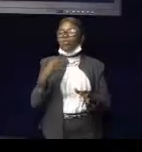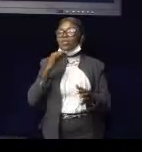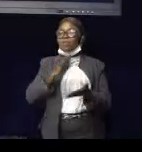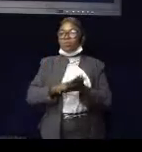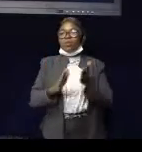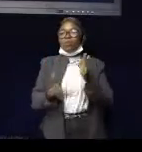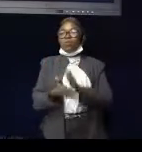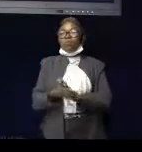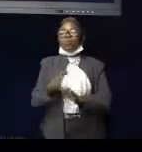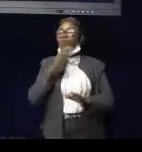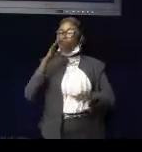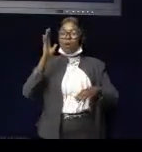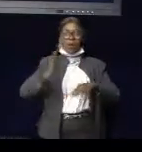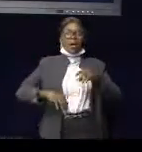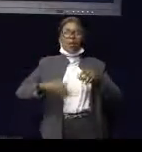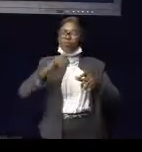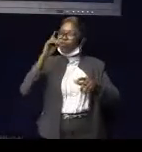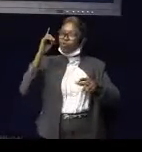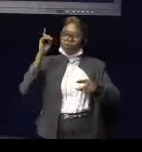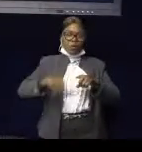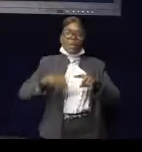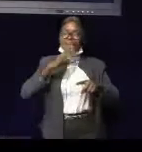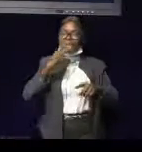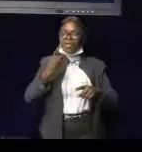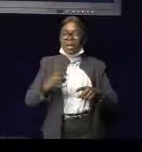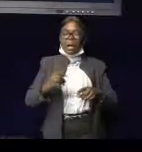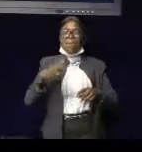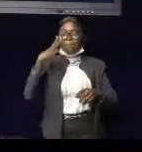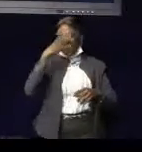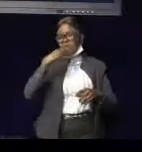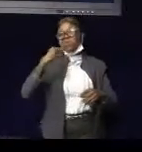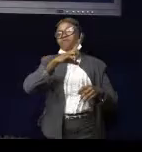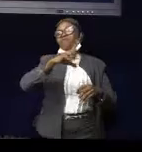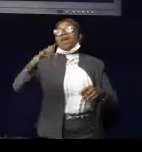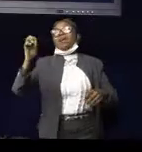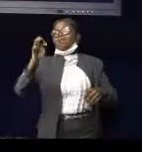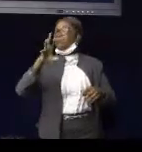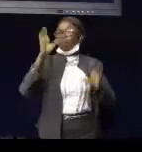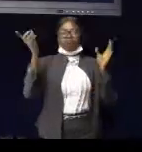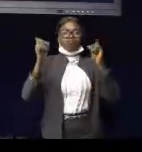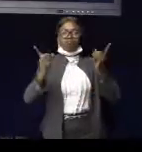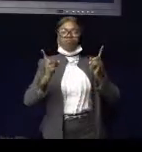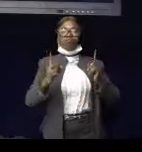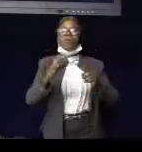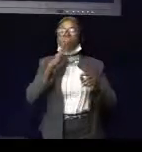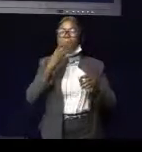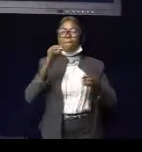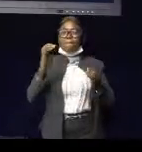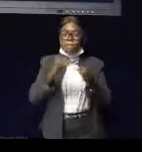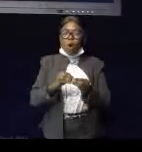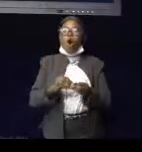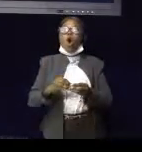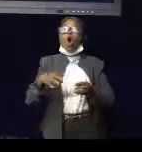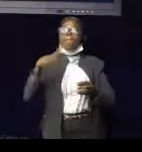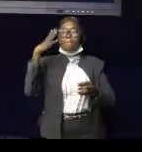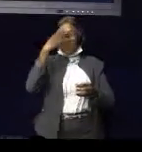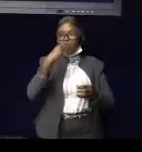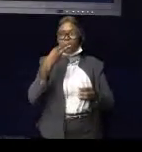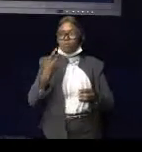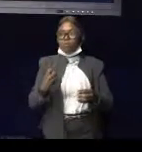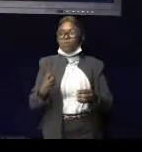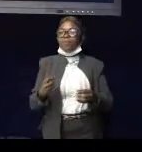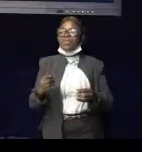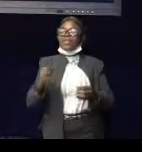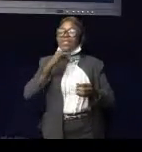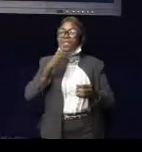say beautifuler. It becomes more beautiful. More beautiful.